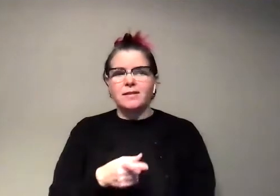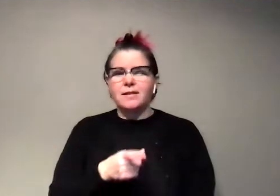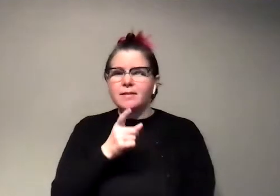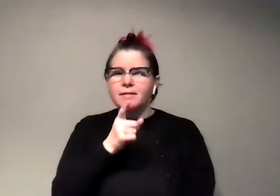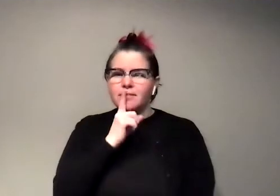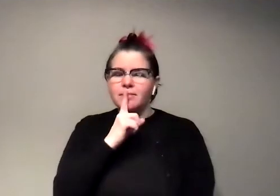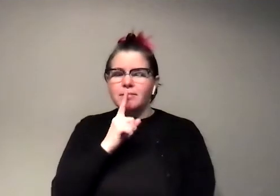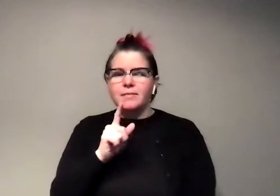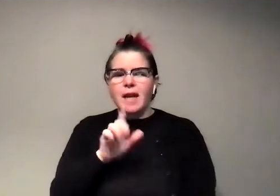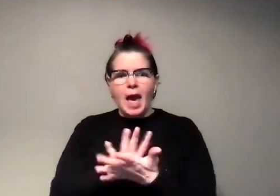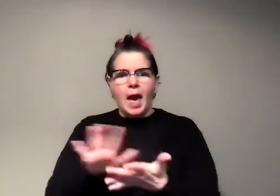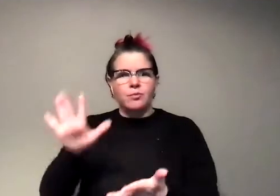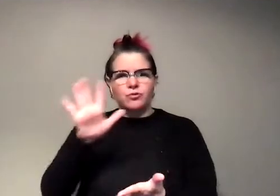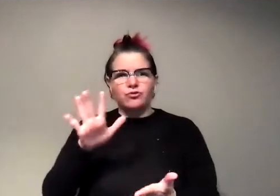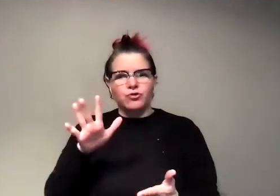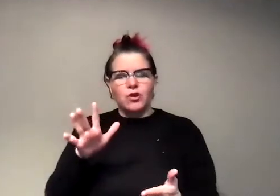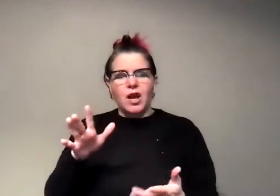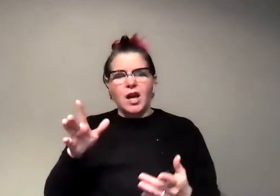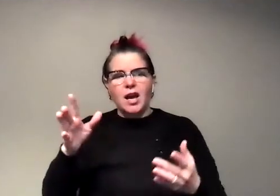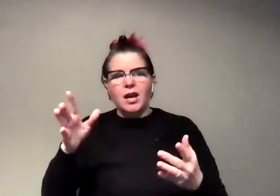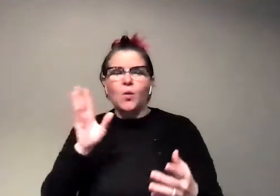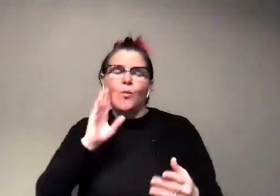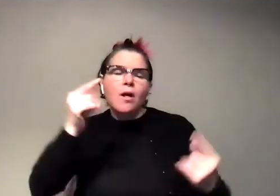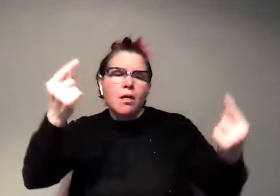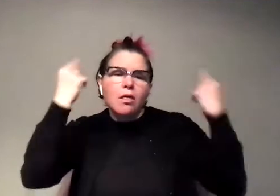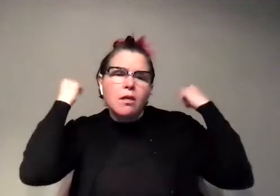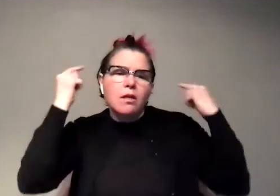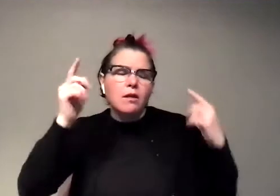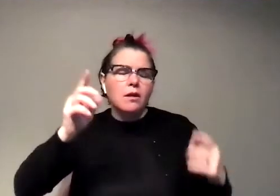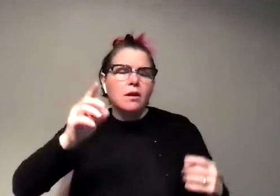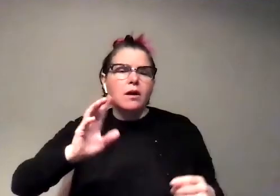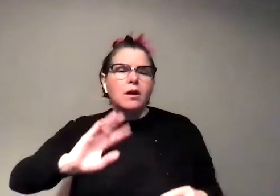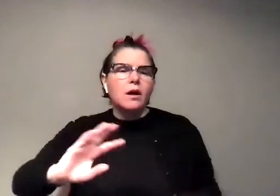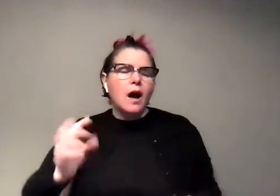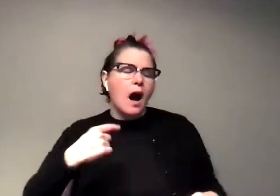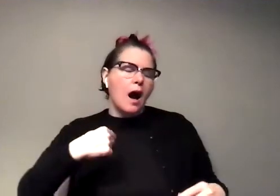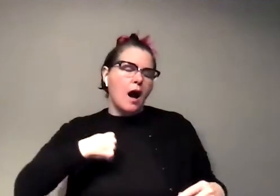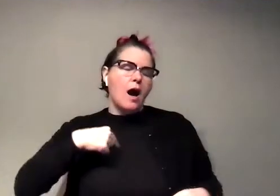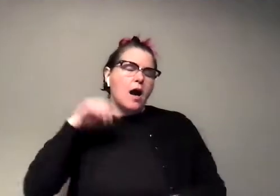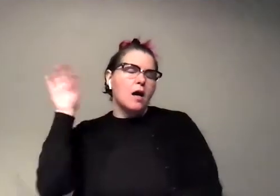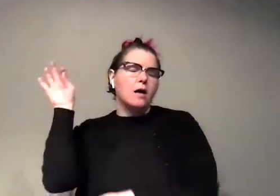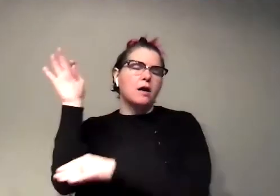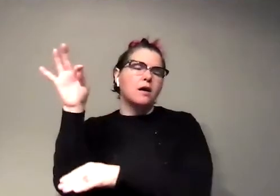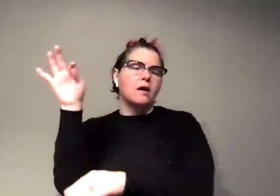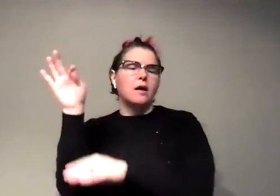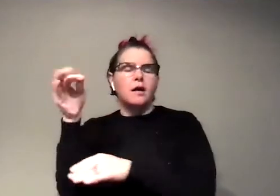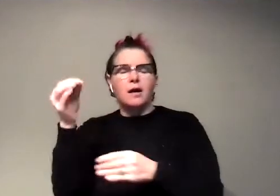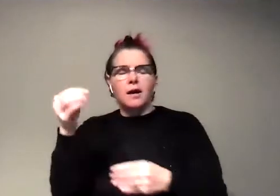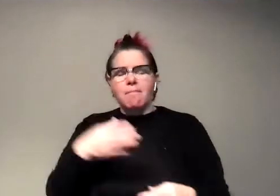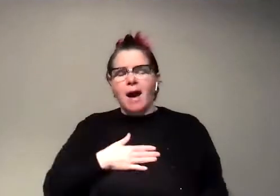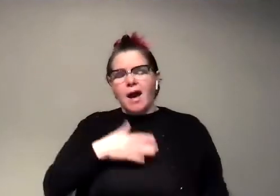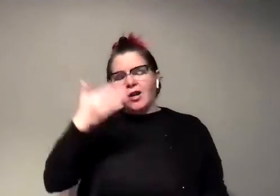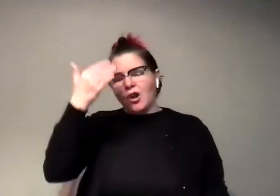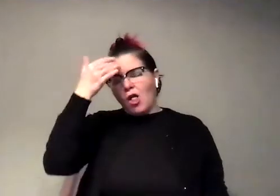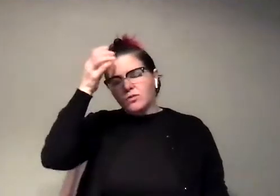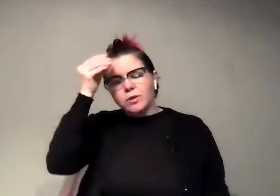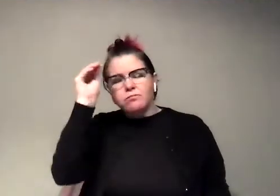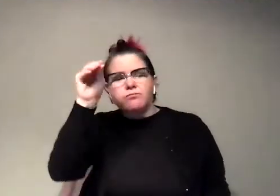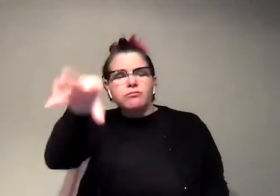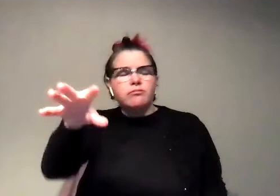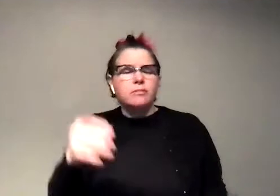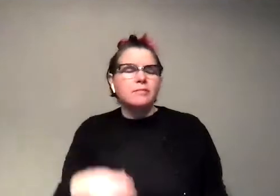abstract above your head thing and like it's like, oh, I am giving you this knowledge, like